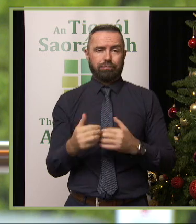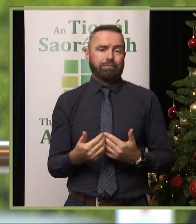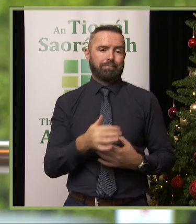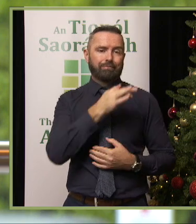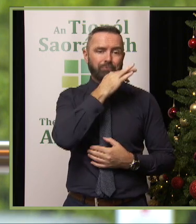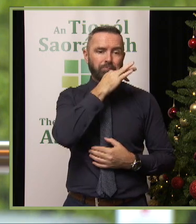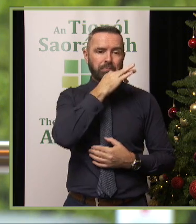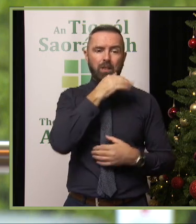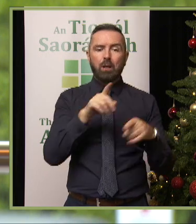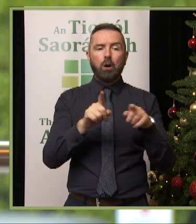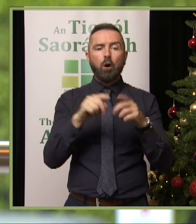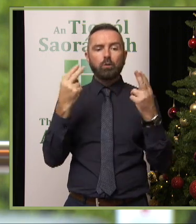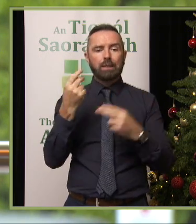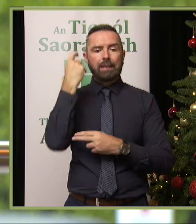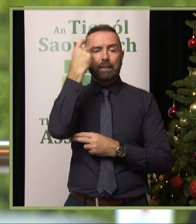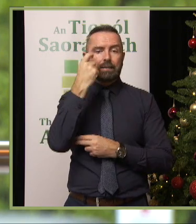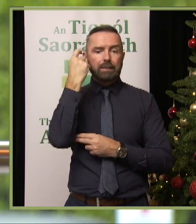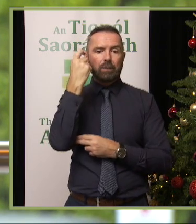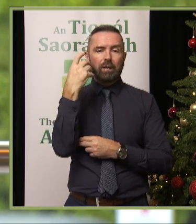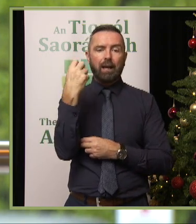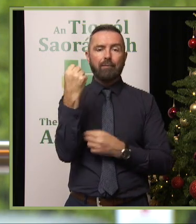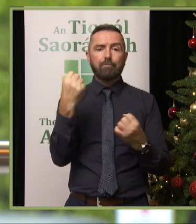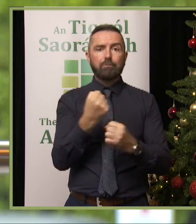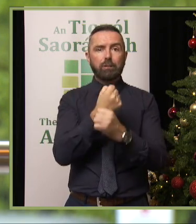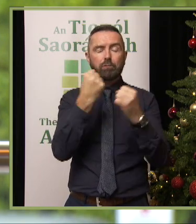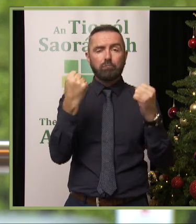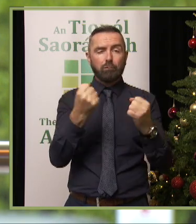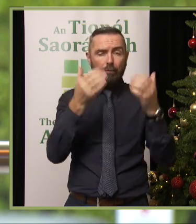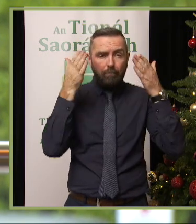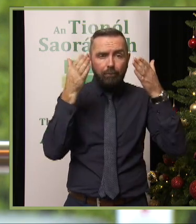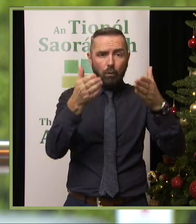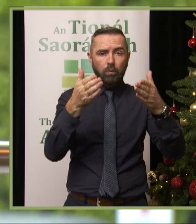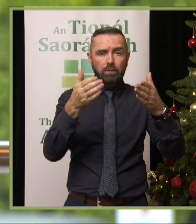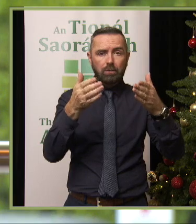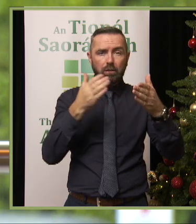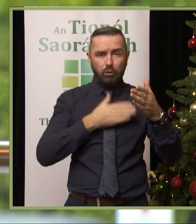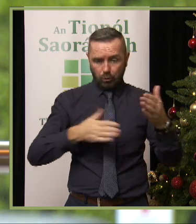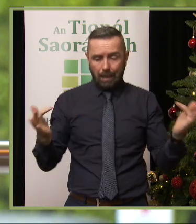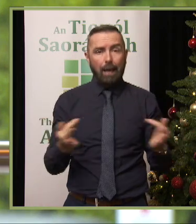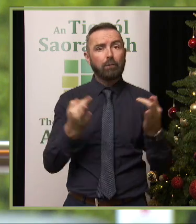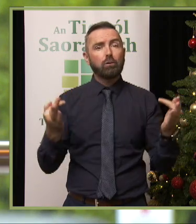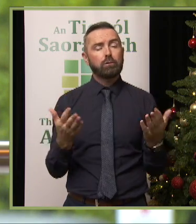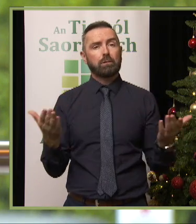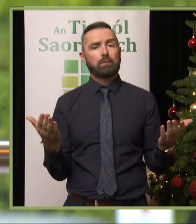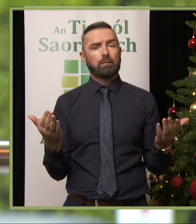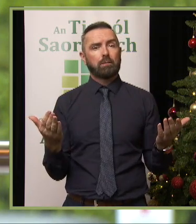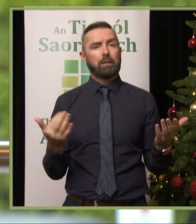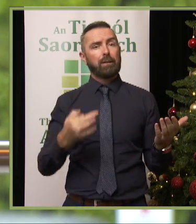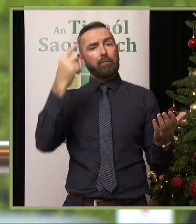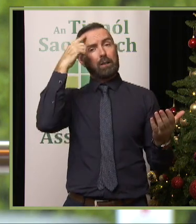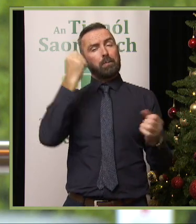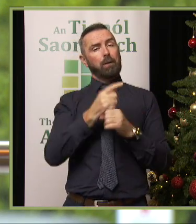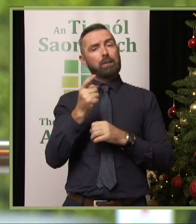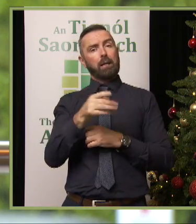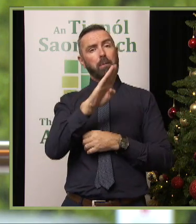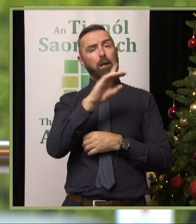something that you need to consider, it also has a very strong focus on agriculture, where that's the, think about it in terms of